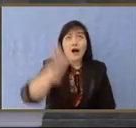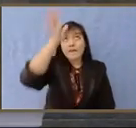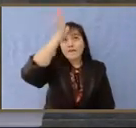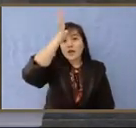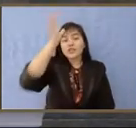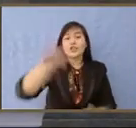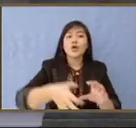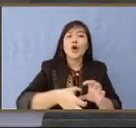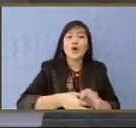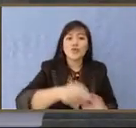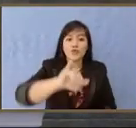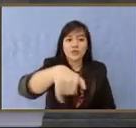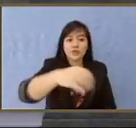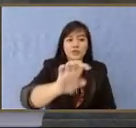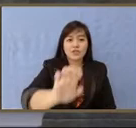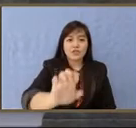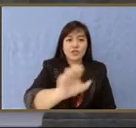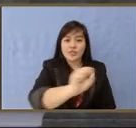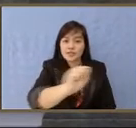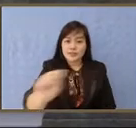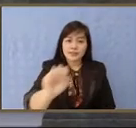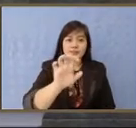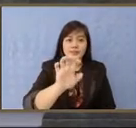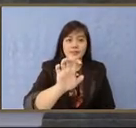Ruth. Sabi po dyan sa verse number 17,